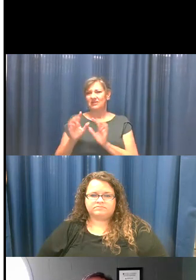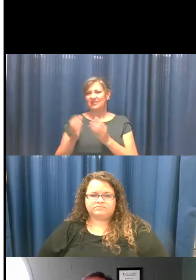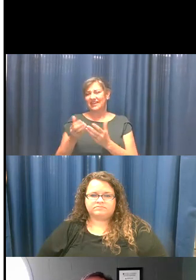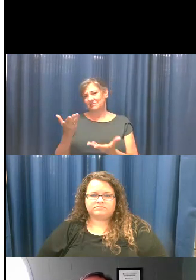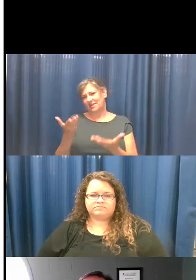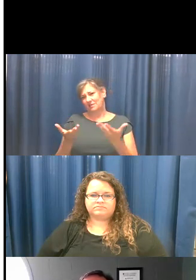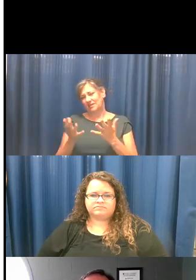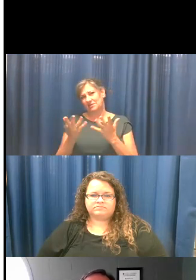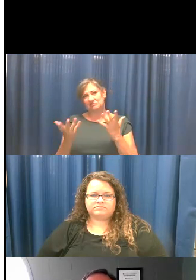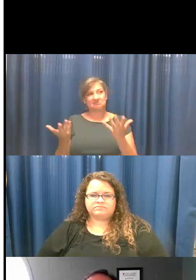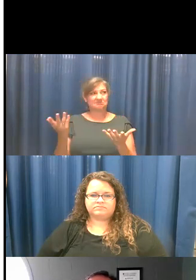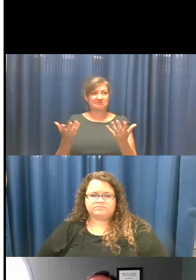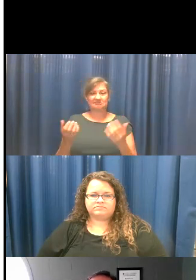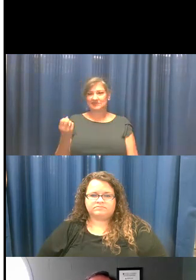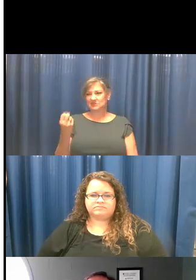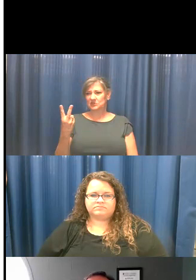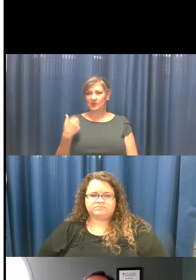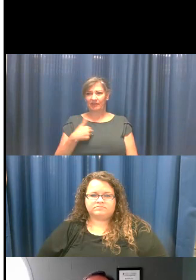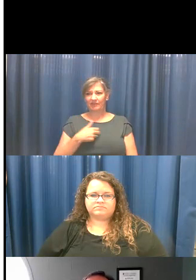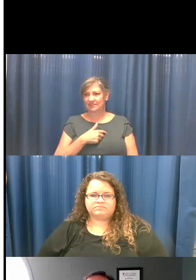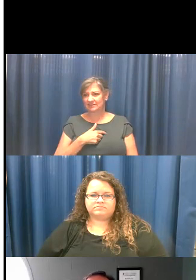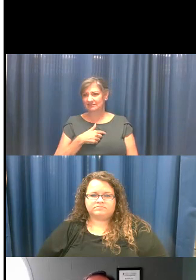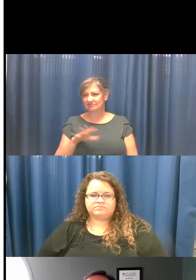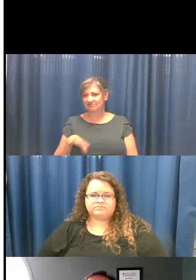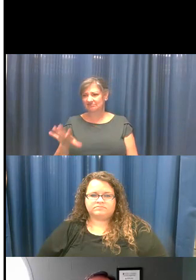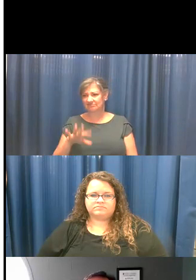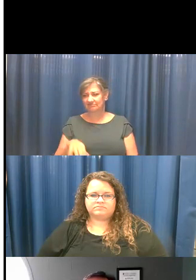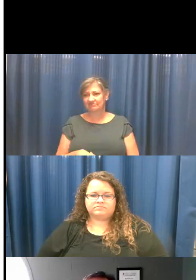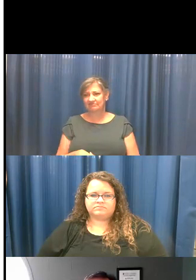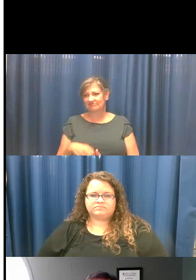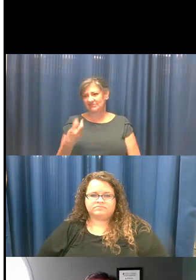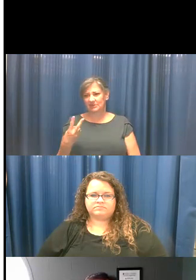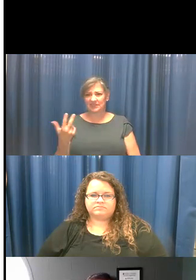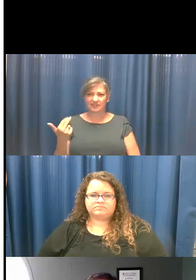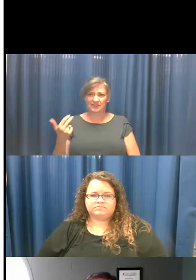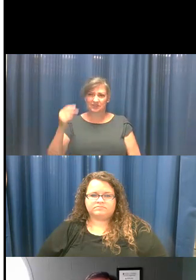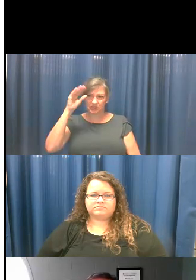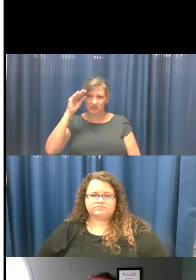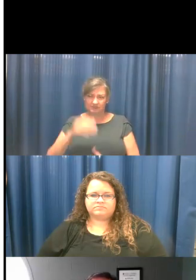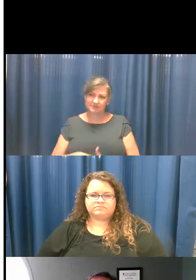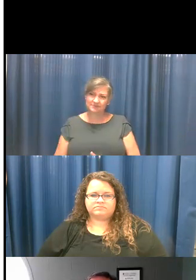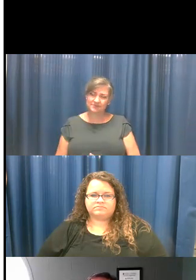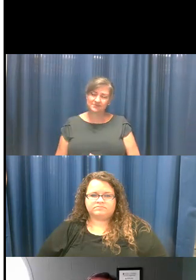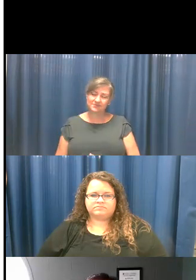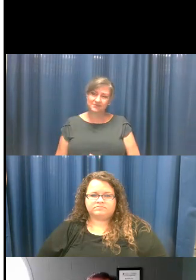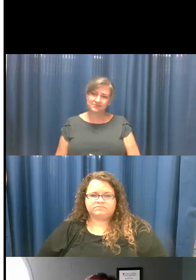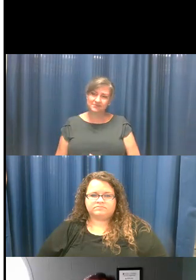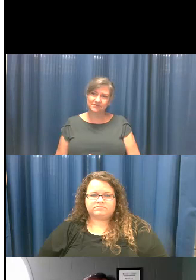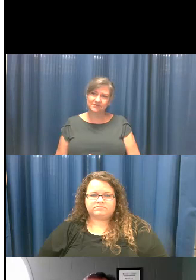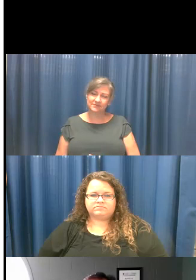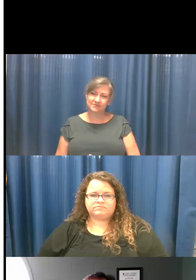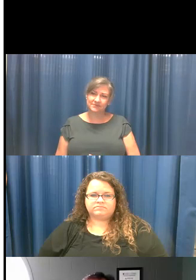maybe 12 of us, something like that, maybe 12 or 13 boys. And